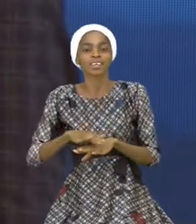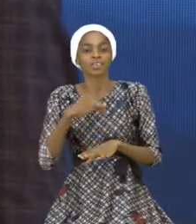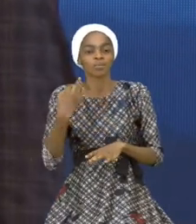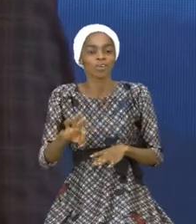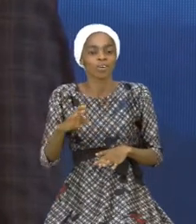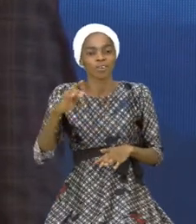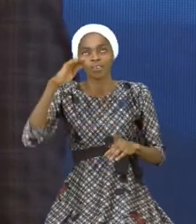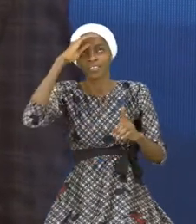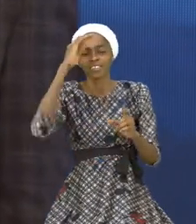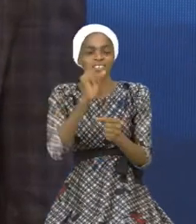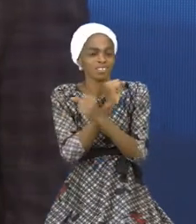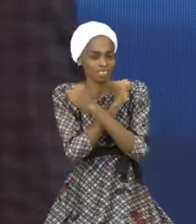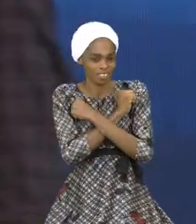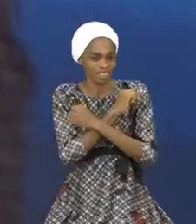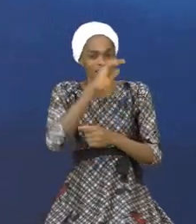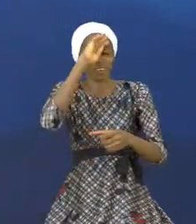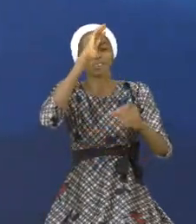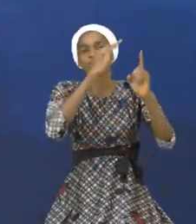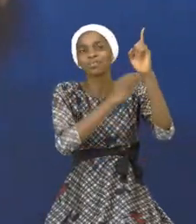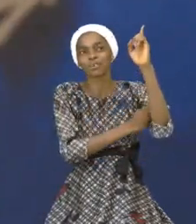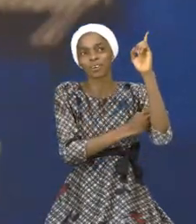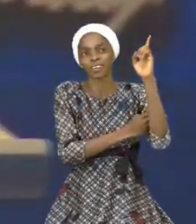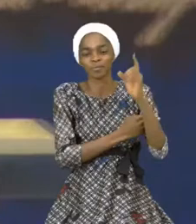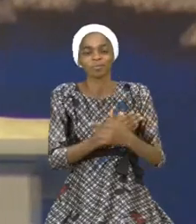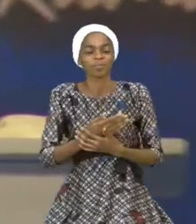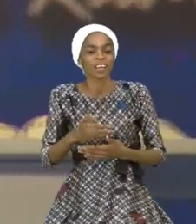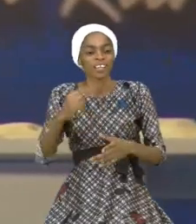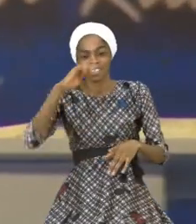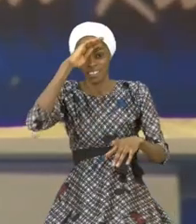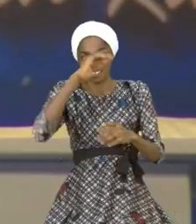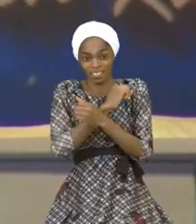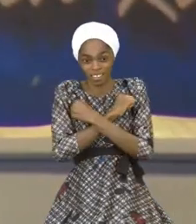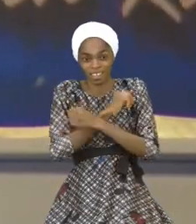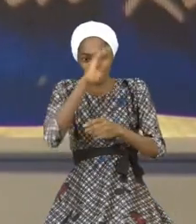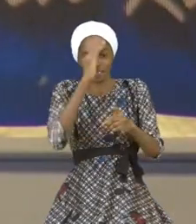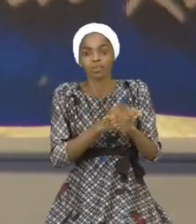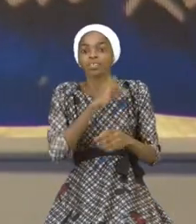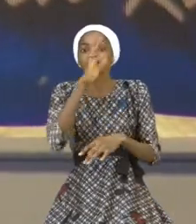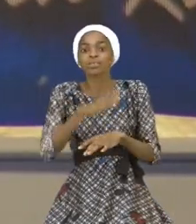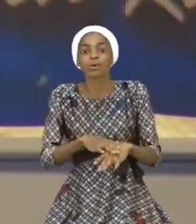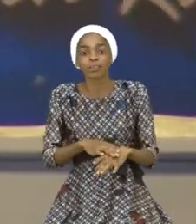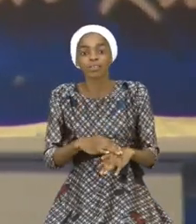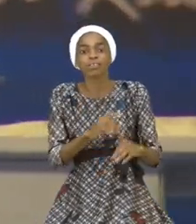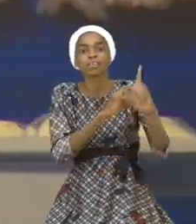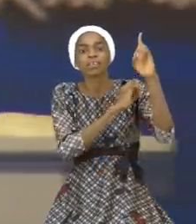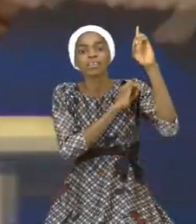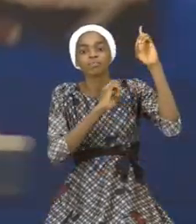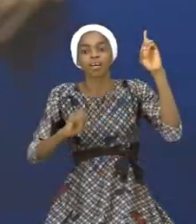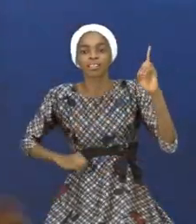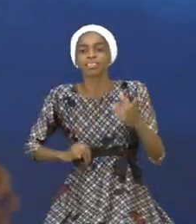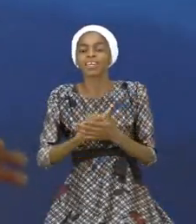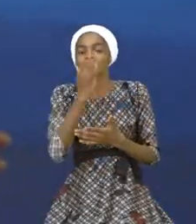his dear son. The dear son is called Emmanuel. That's why we